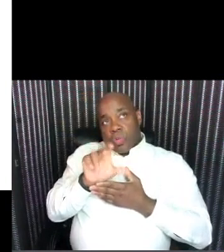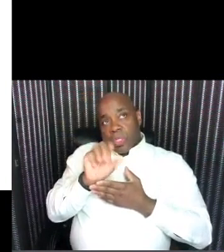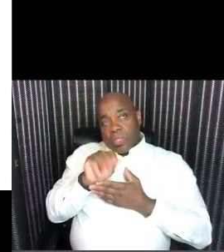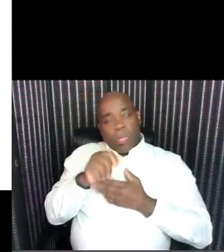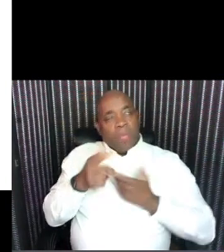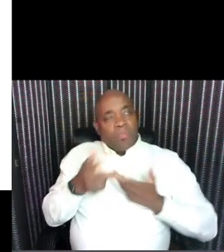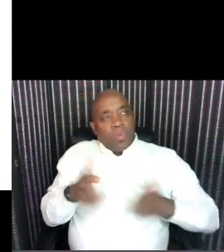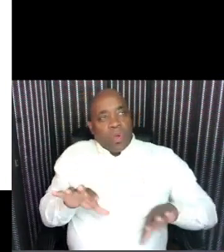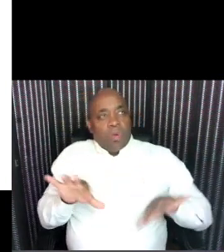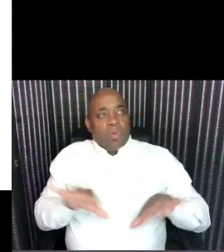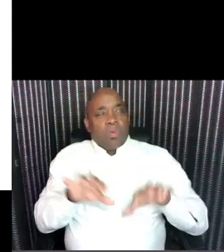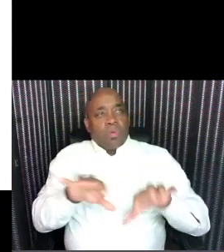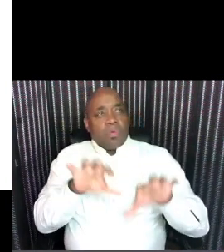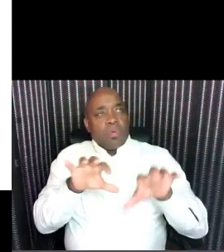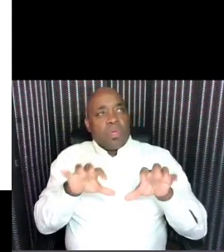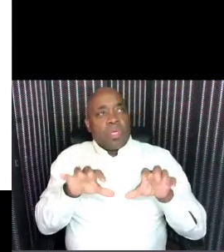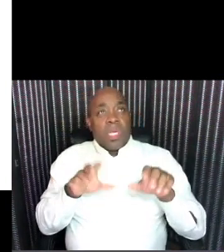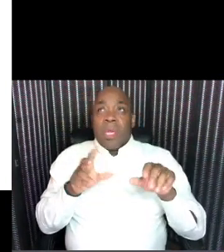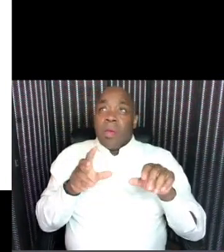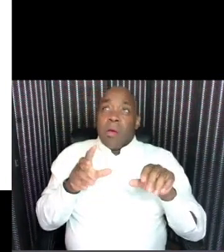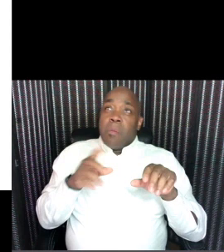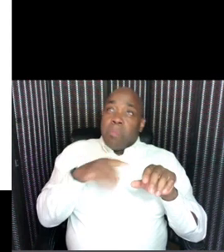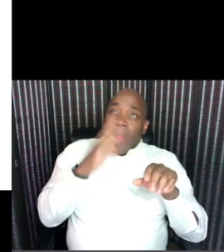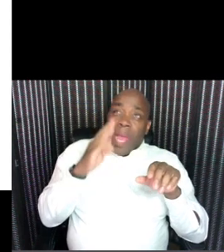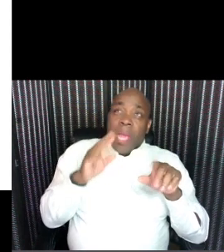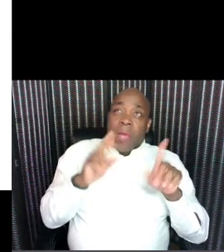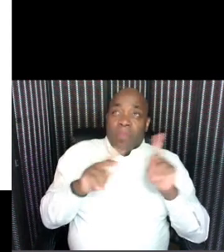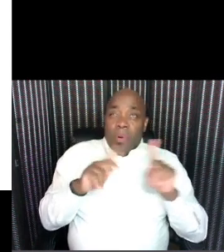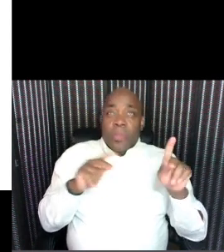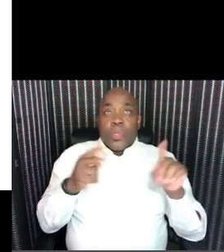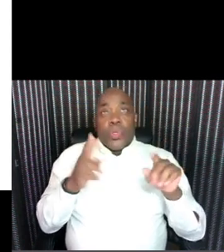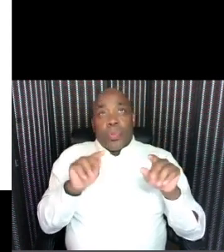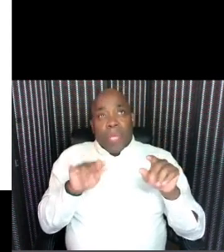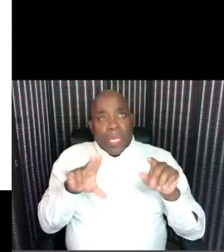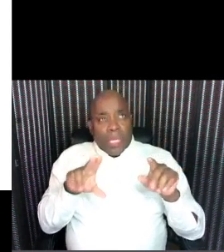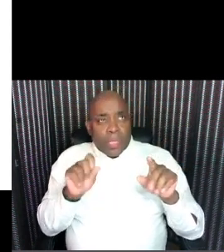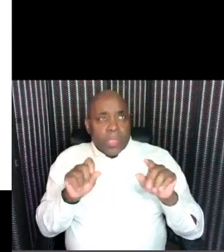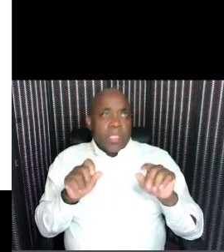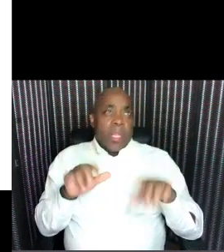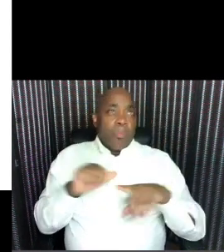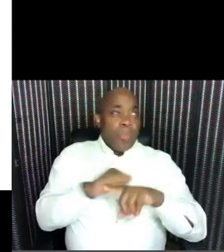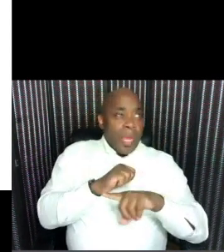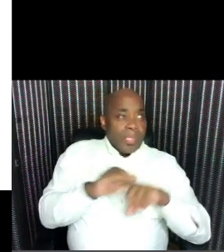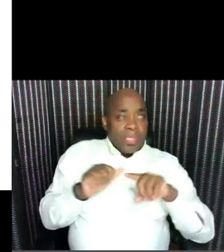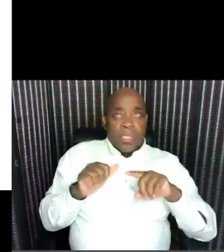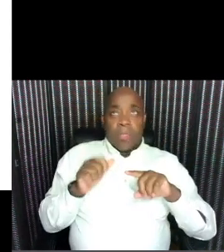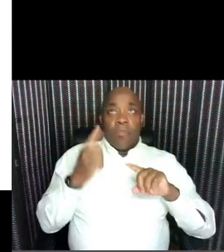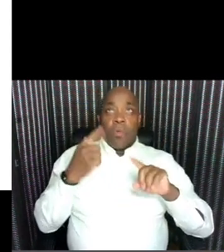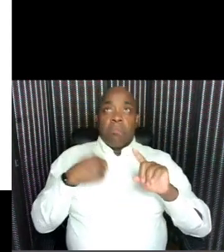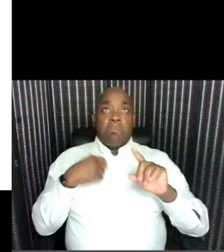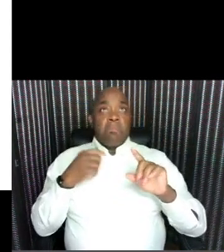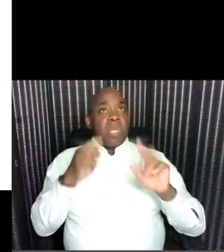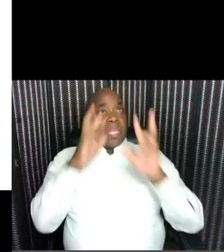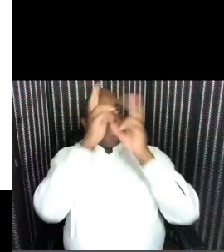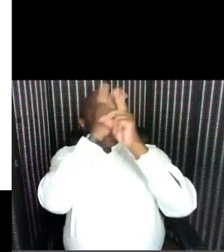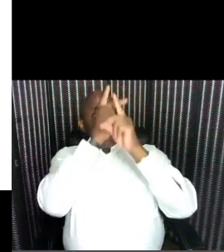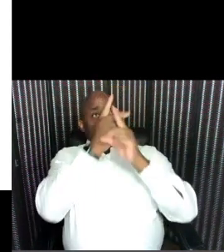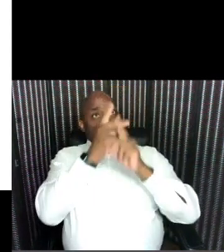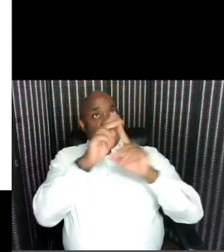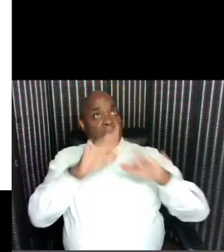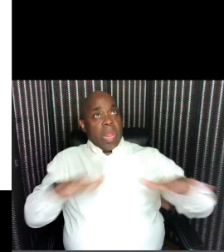humanities arguably is an Afrofuturist practice. And so for me, mapping out the landscapes that were sort of